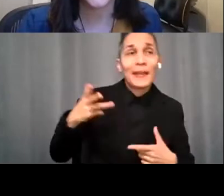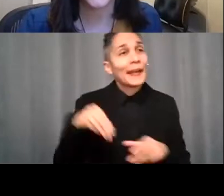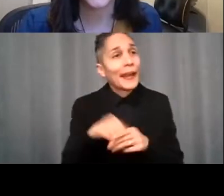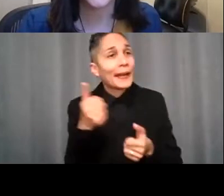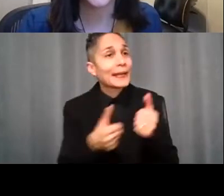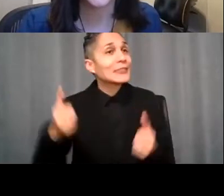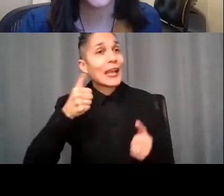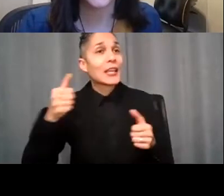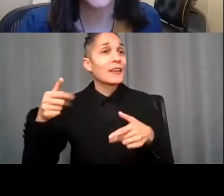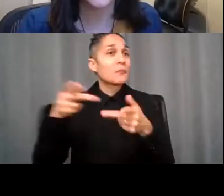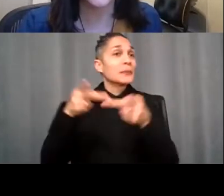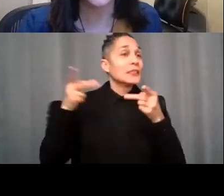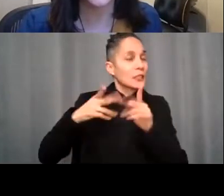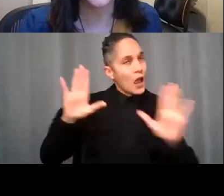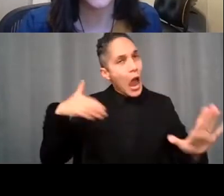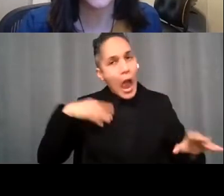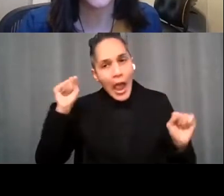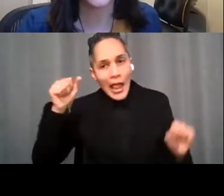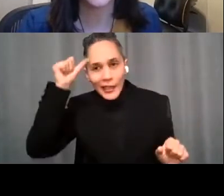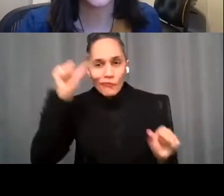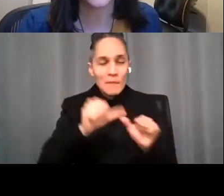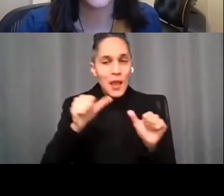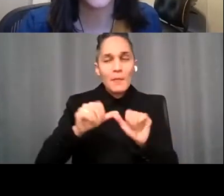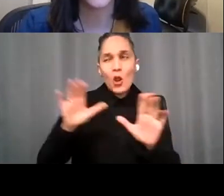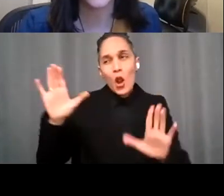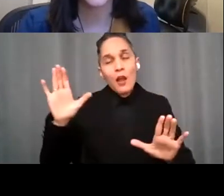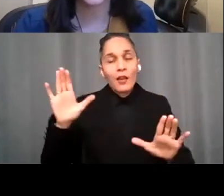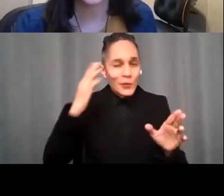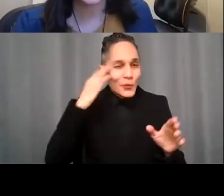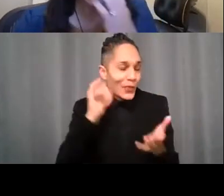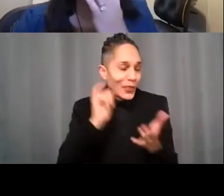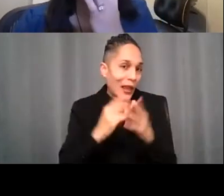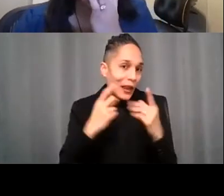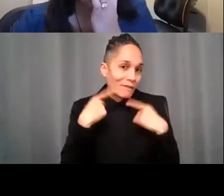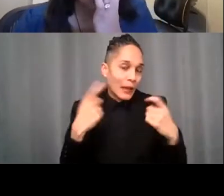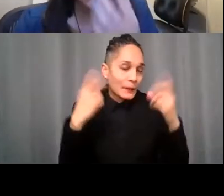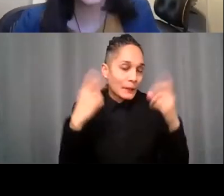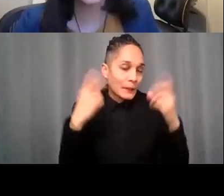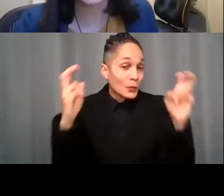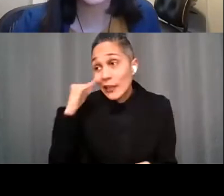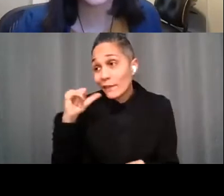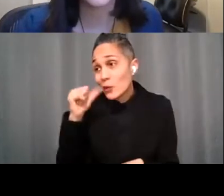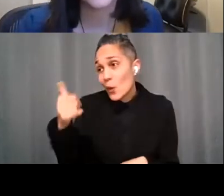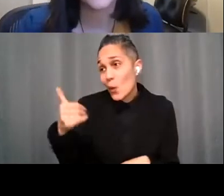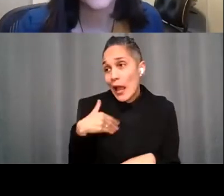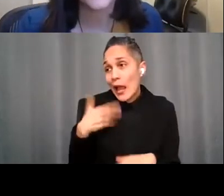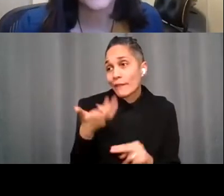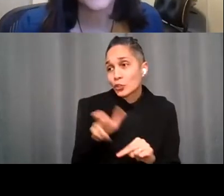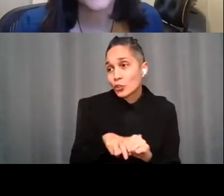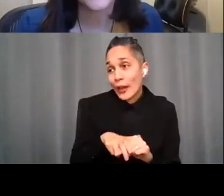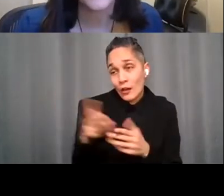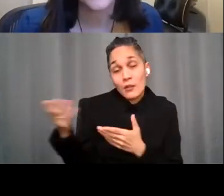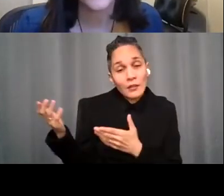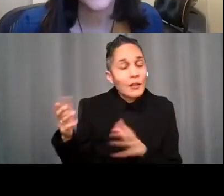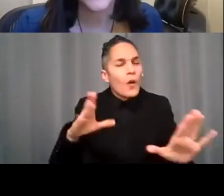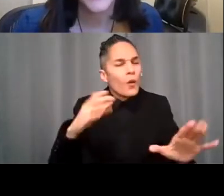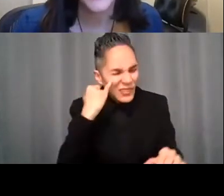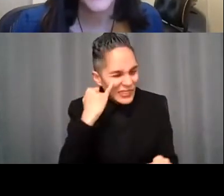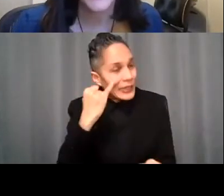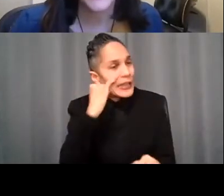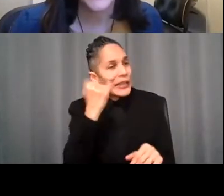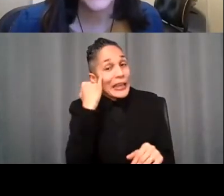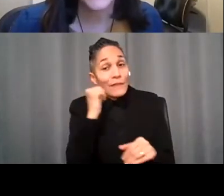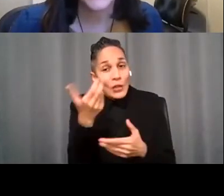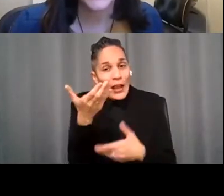executive position and remembering that Shirley Chisholm quote of, if you don't have a chair, if you're not at the